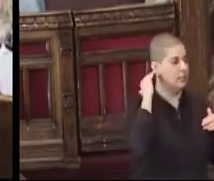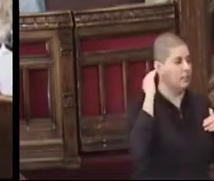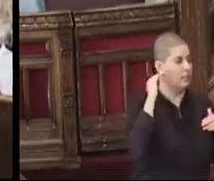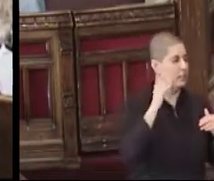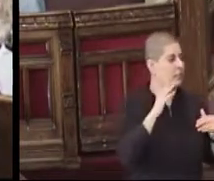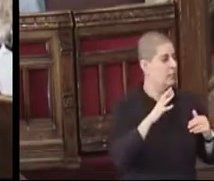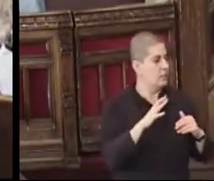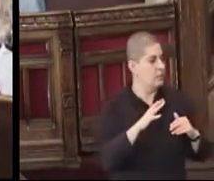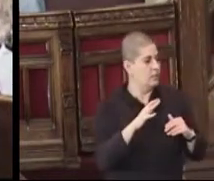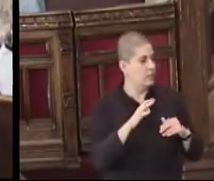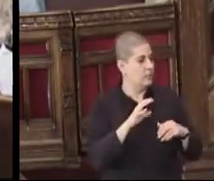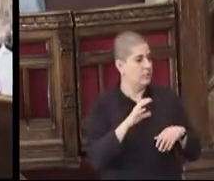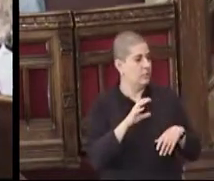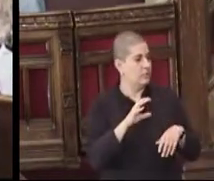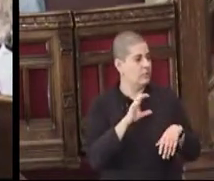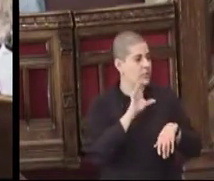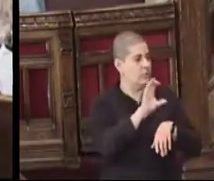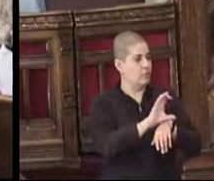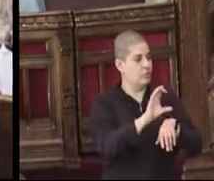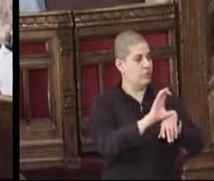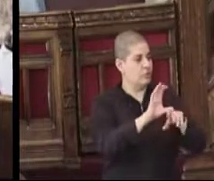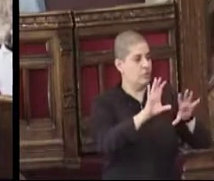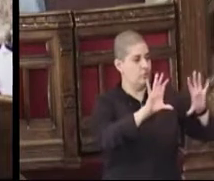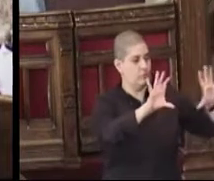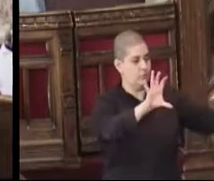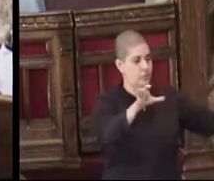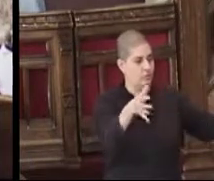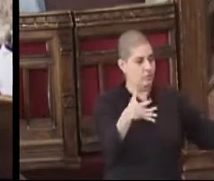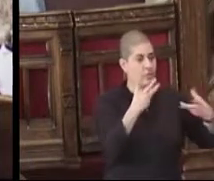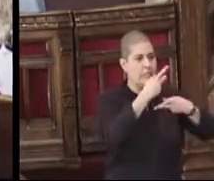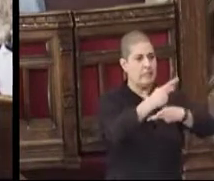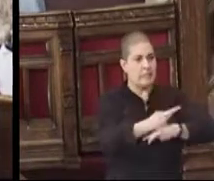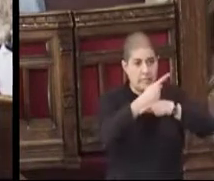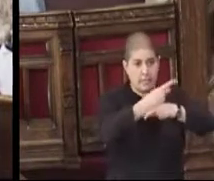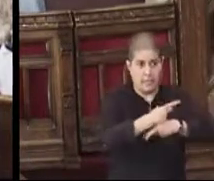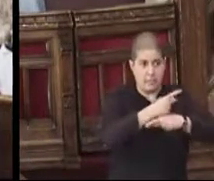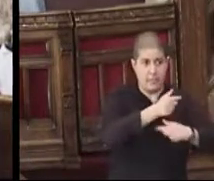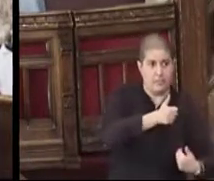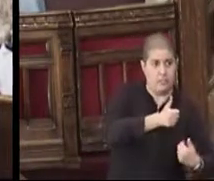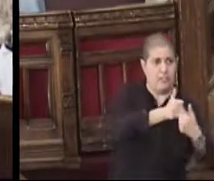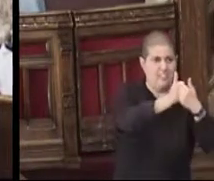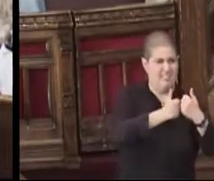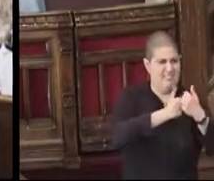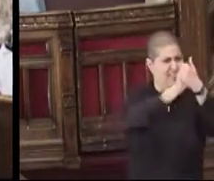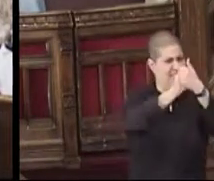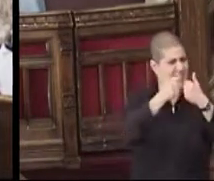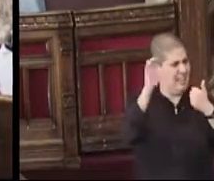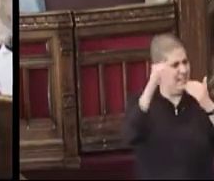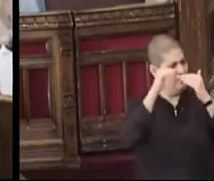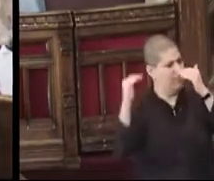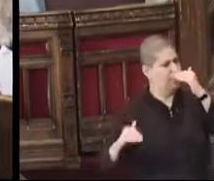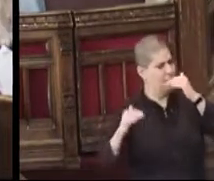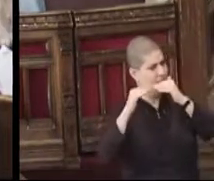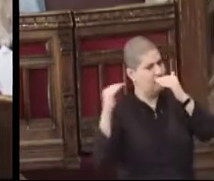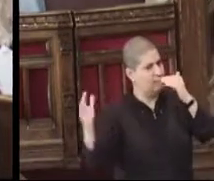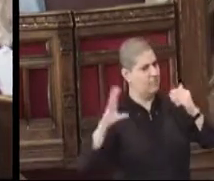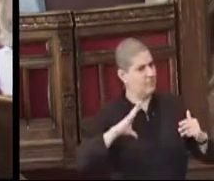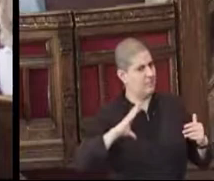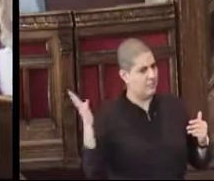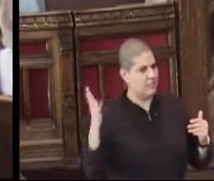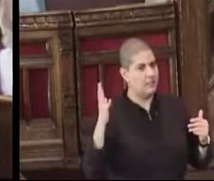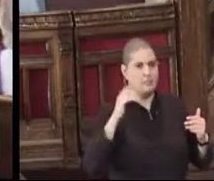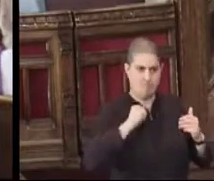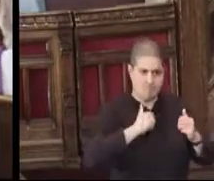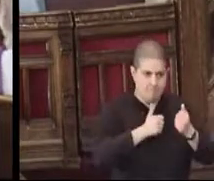people. And it was a place that was involved in challenging injustices. Their motivation was not